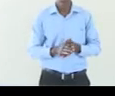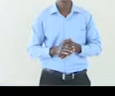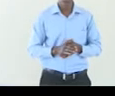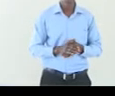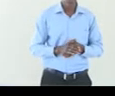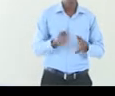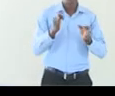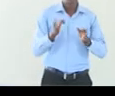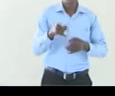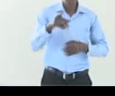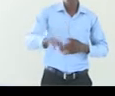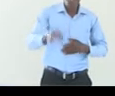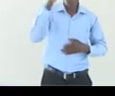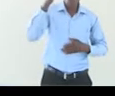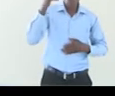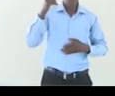cost.